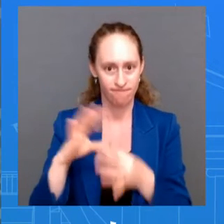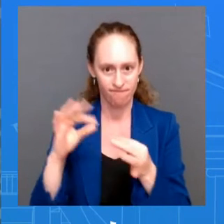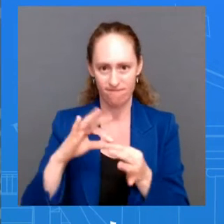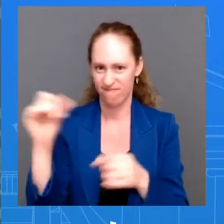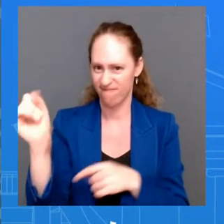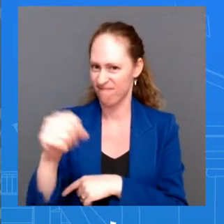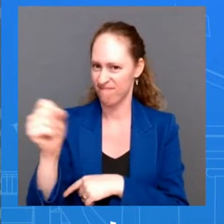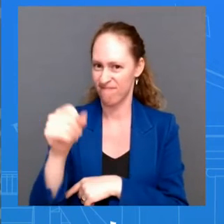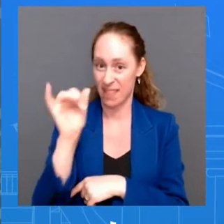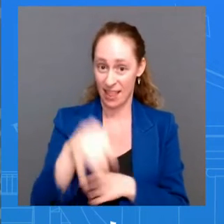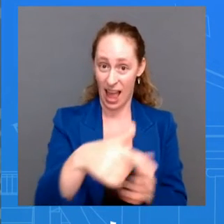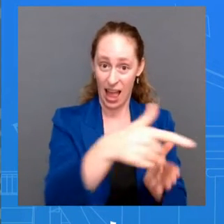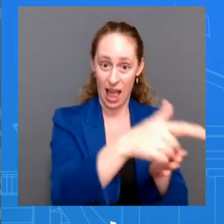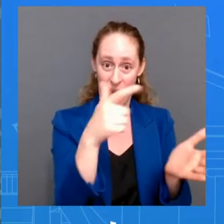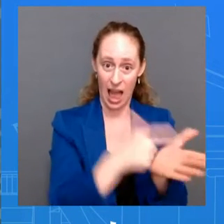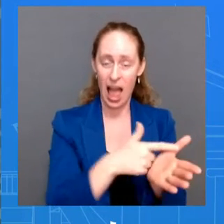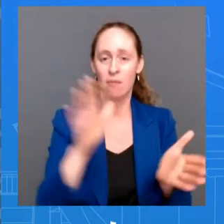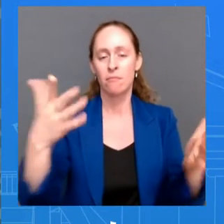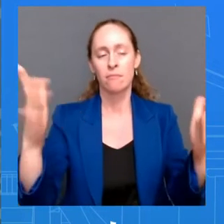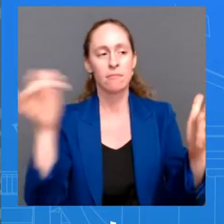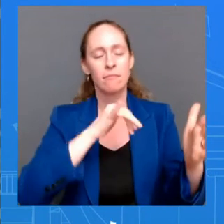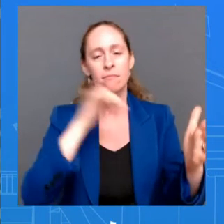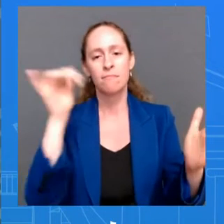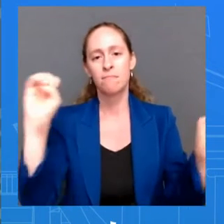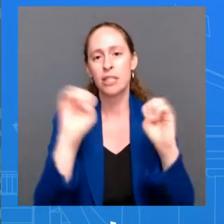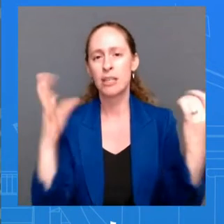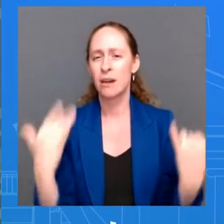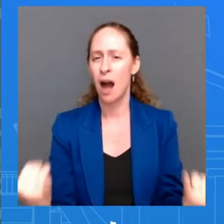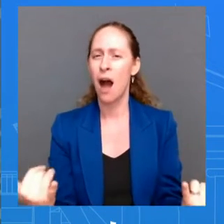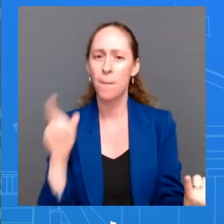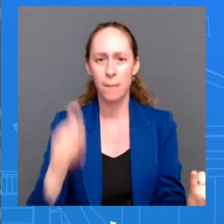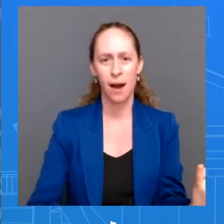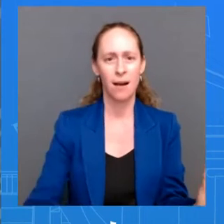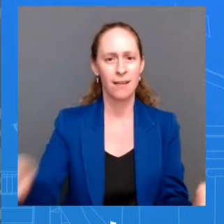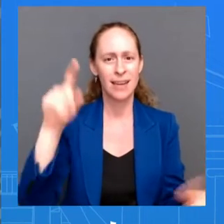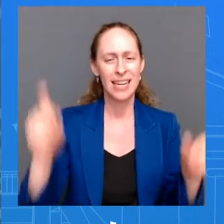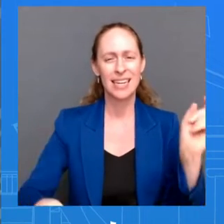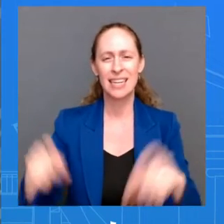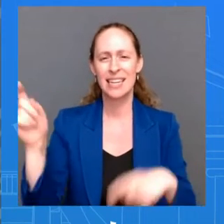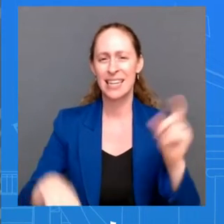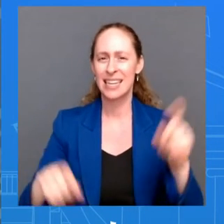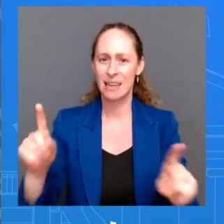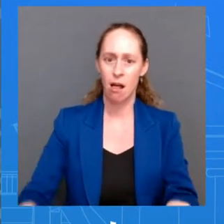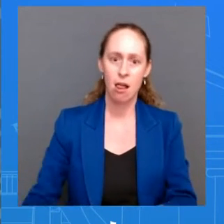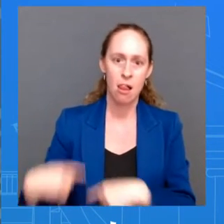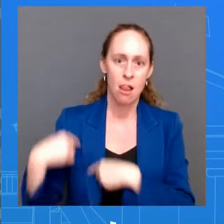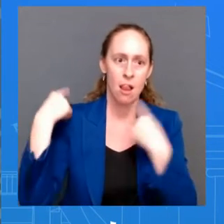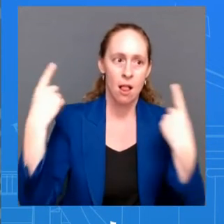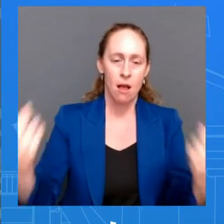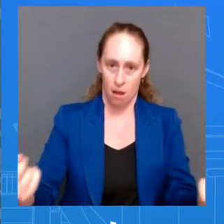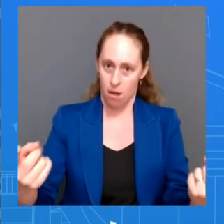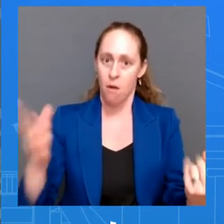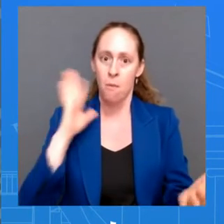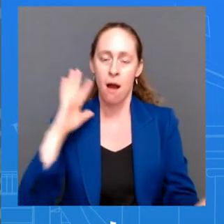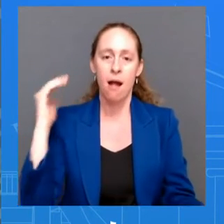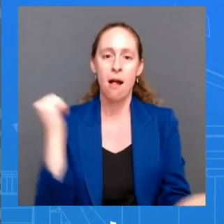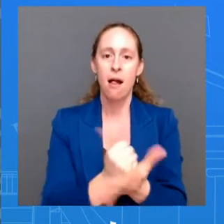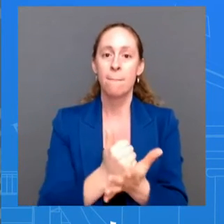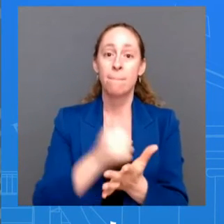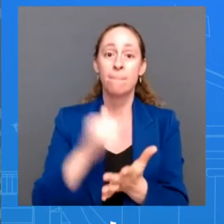biggest long-run challenges, climate change, for example, while making progress on our biggest short-run